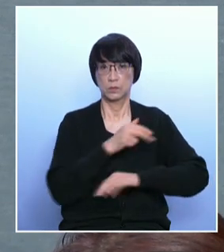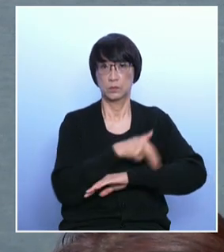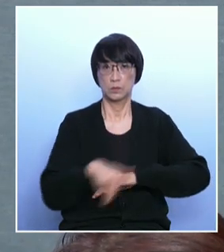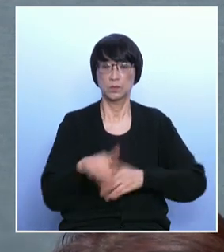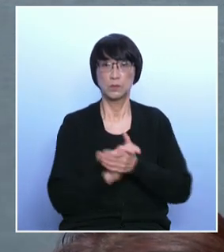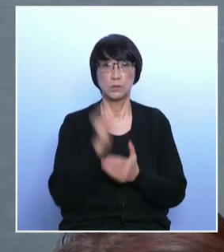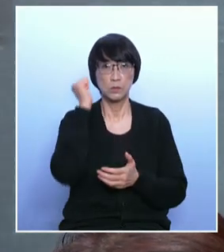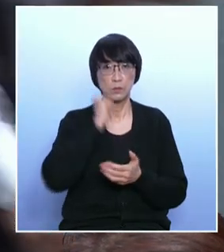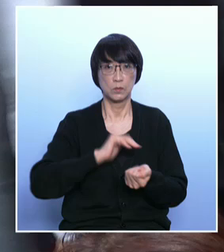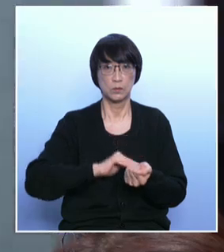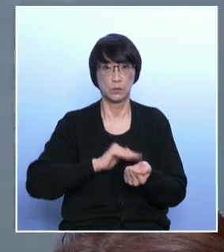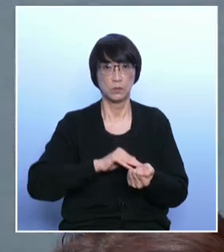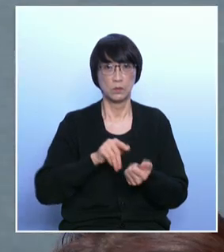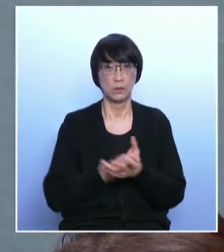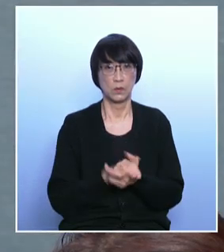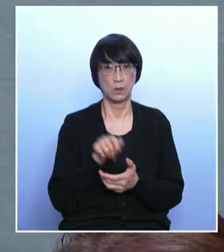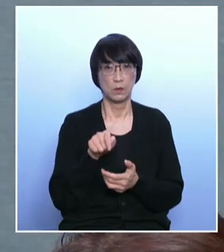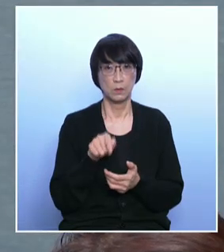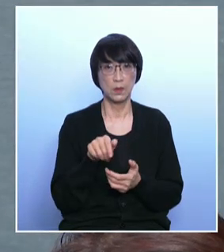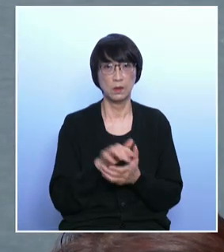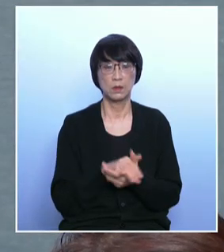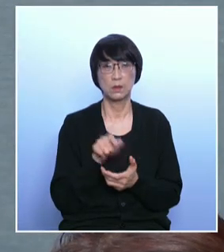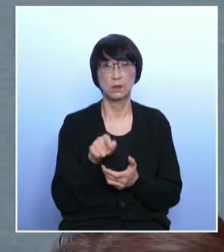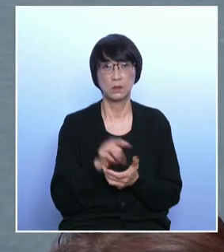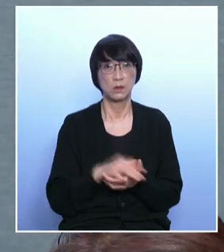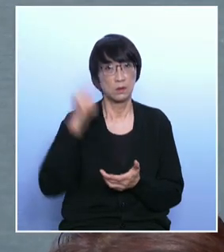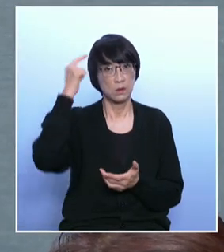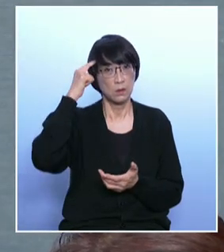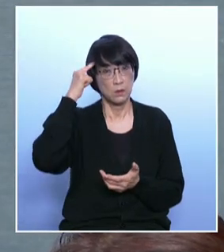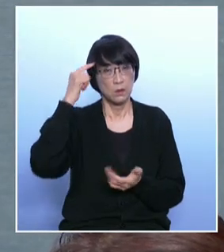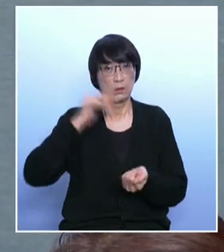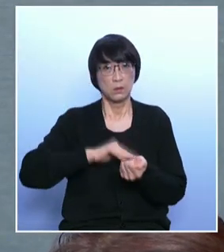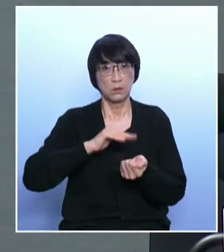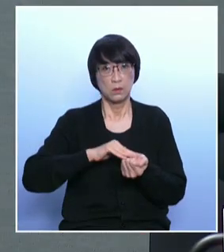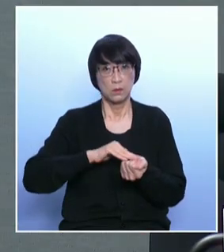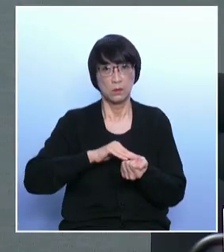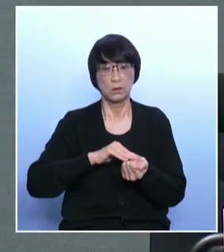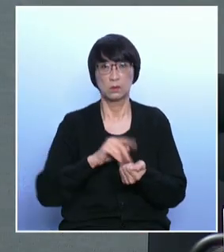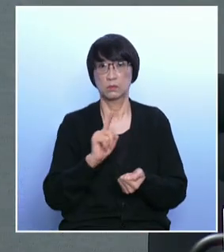geriatric diseases in the ICWM services, say dementia?